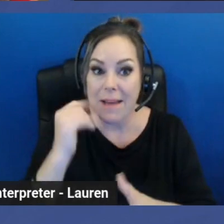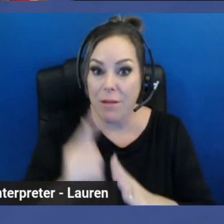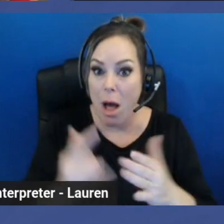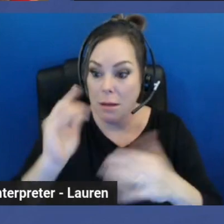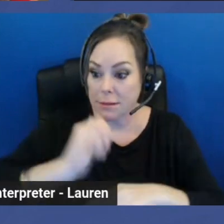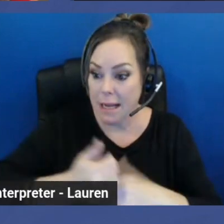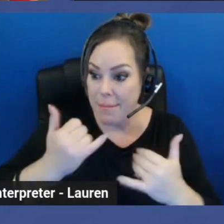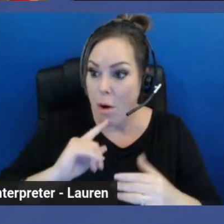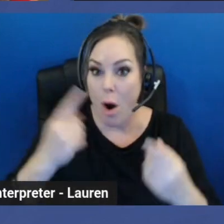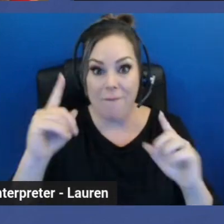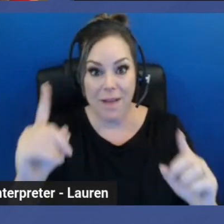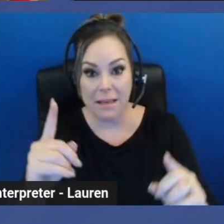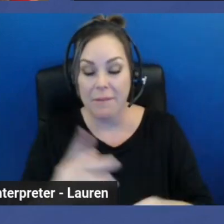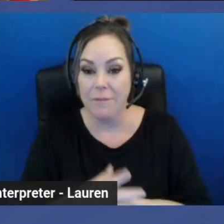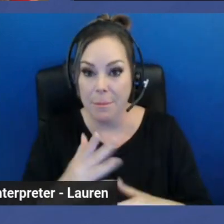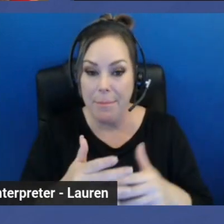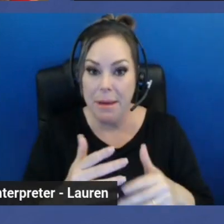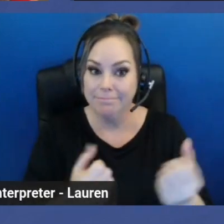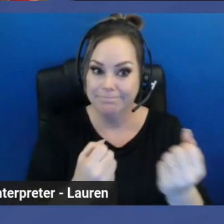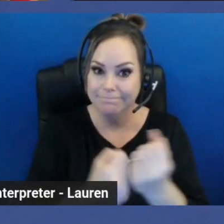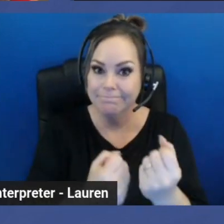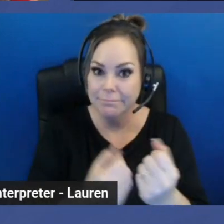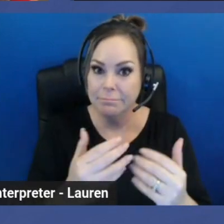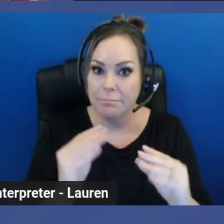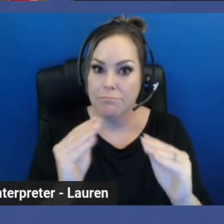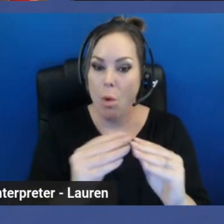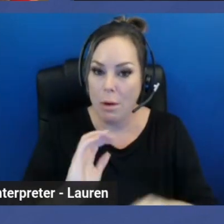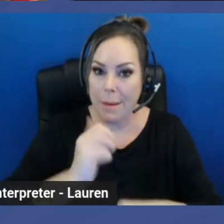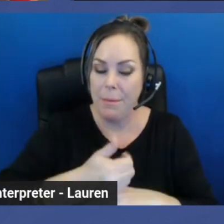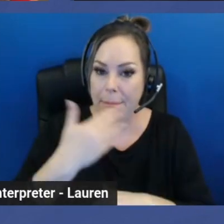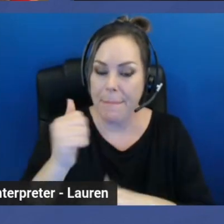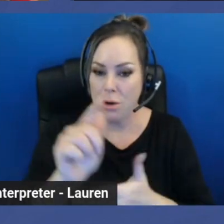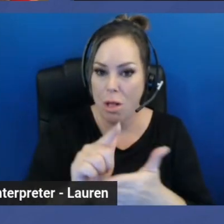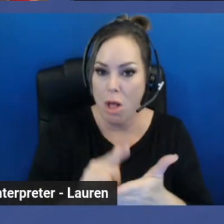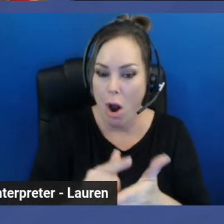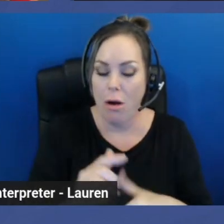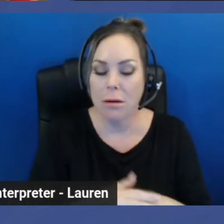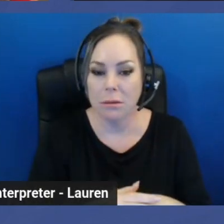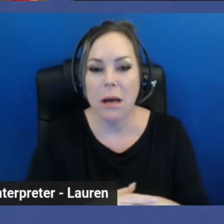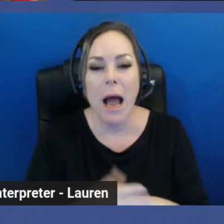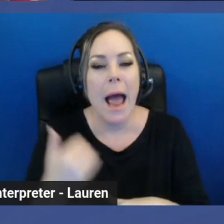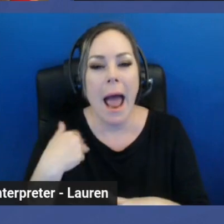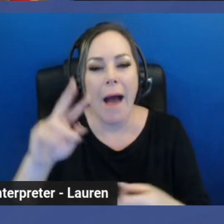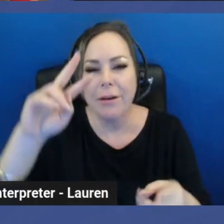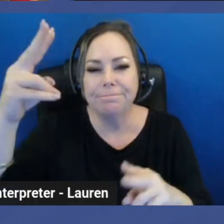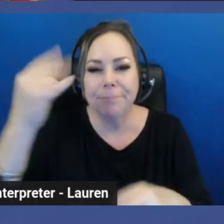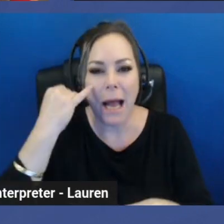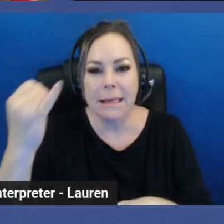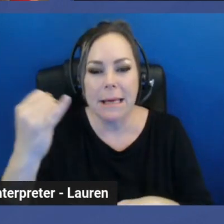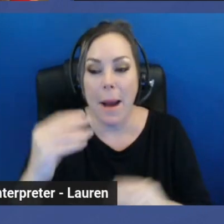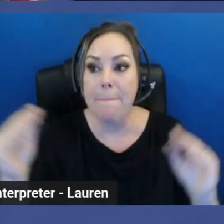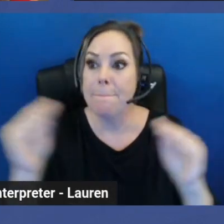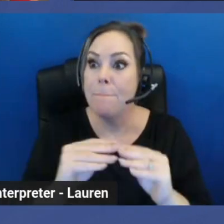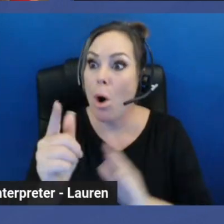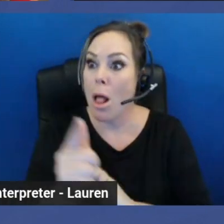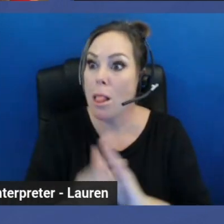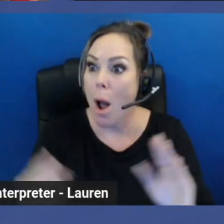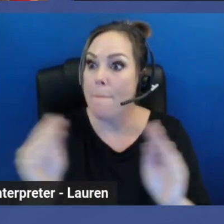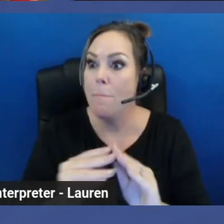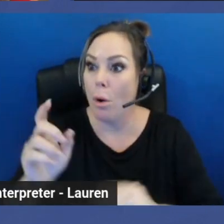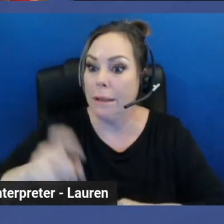to implement them better, for sure. And so I think there's like this misguided idea that more